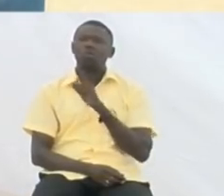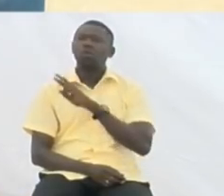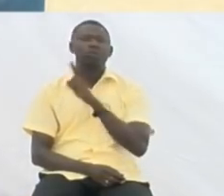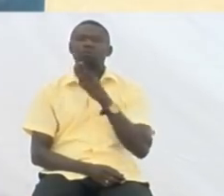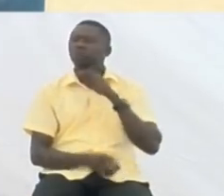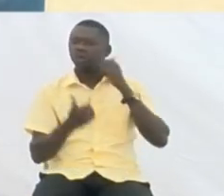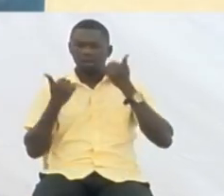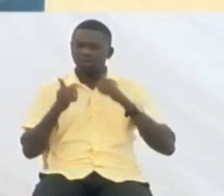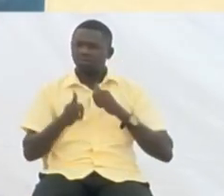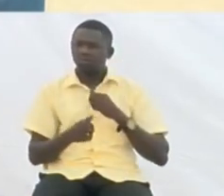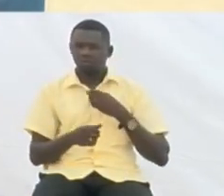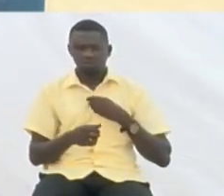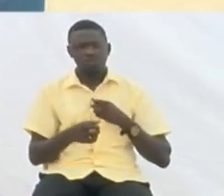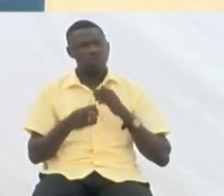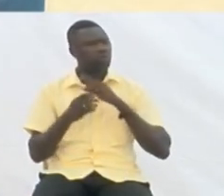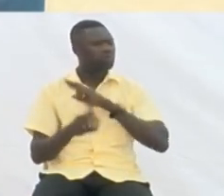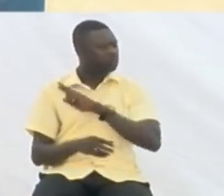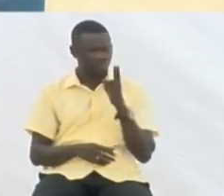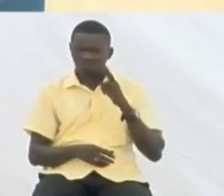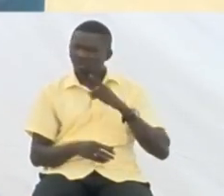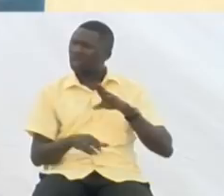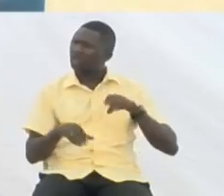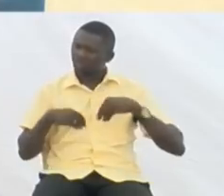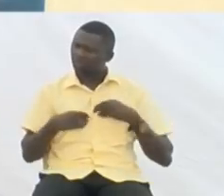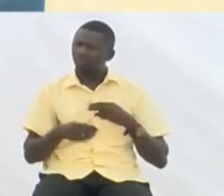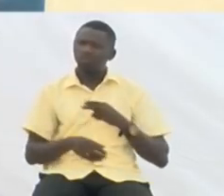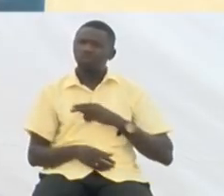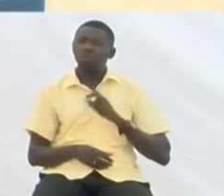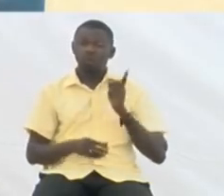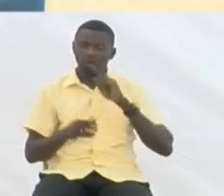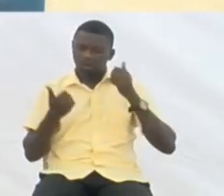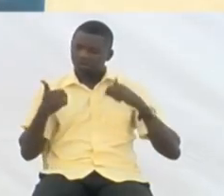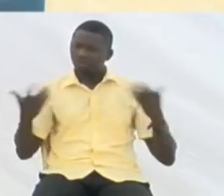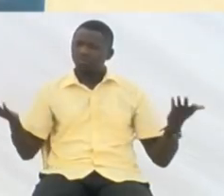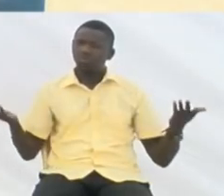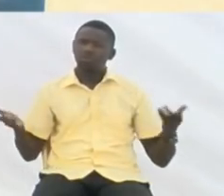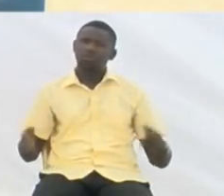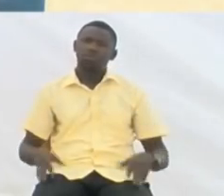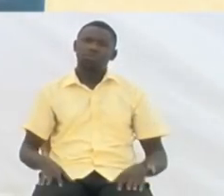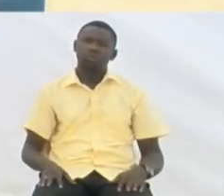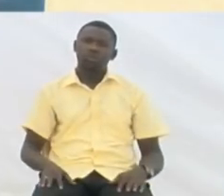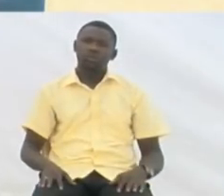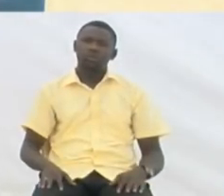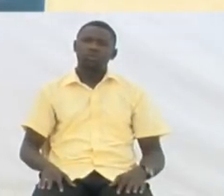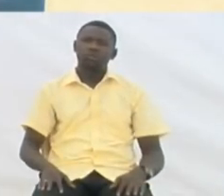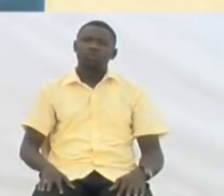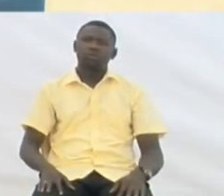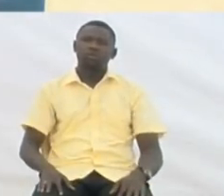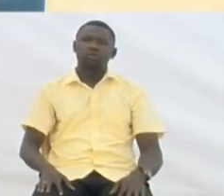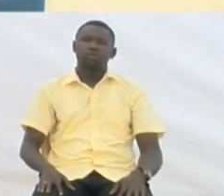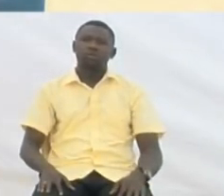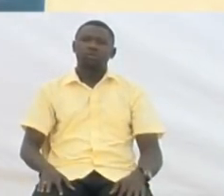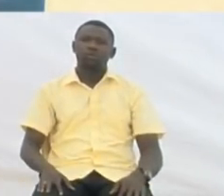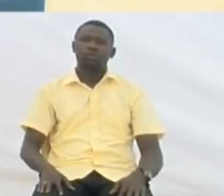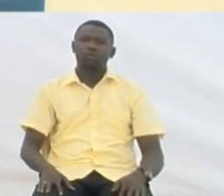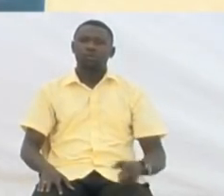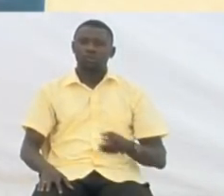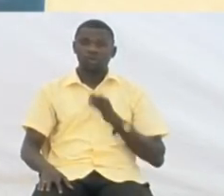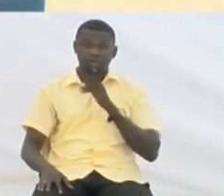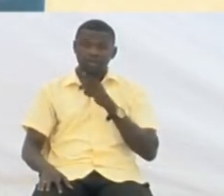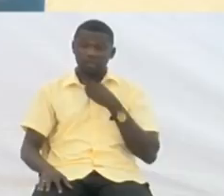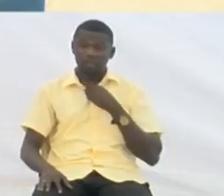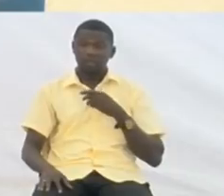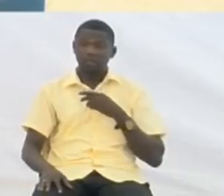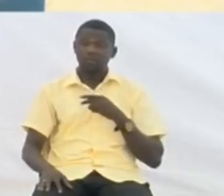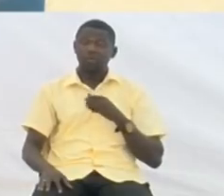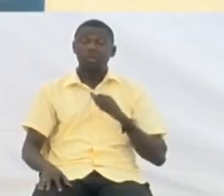What should not happen is what happened, and that is what is being said. That